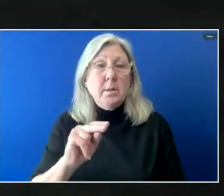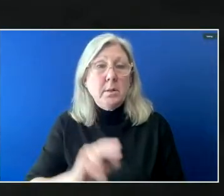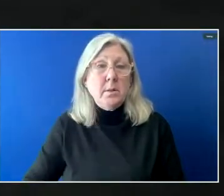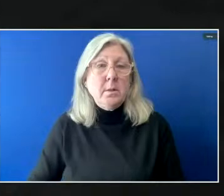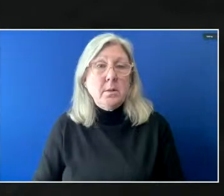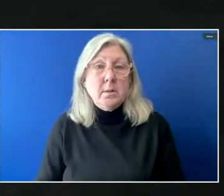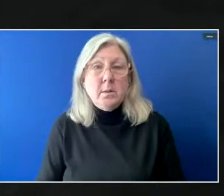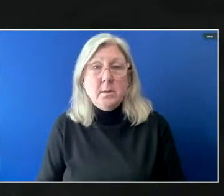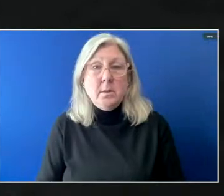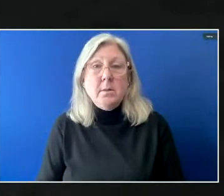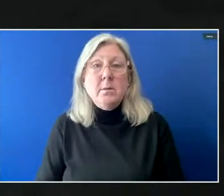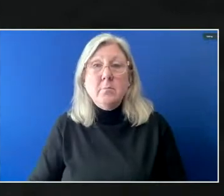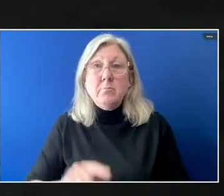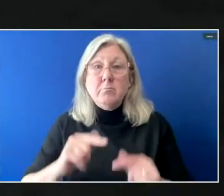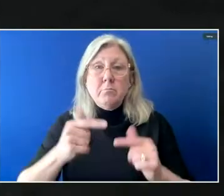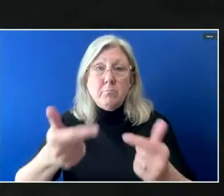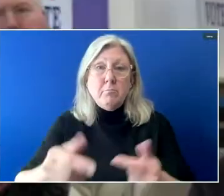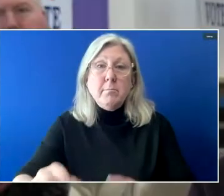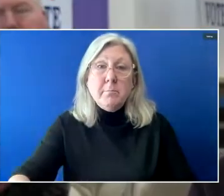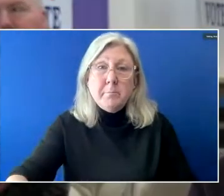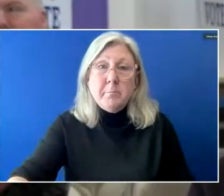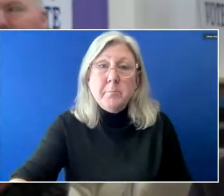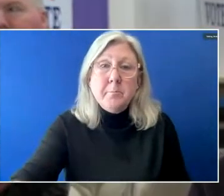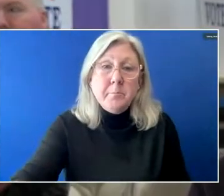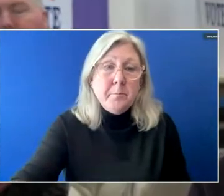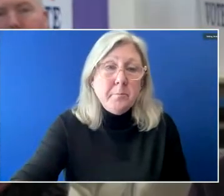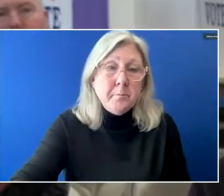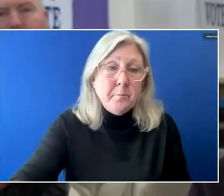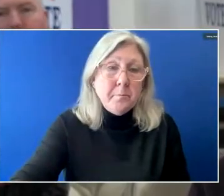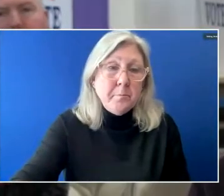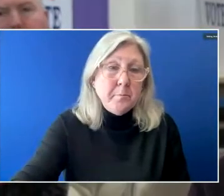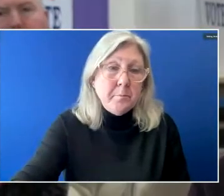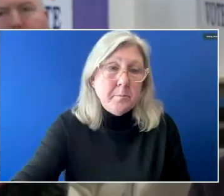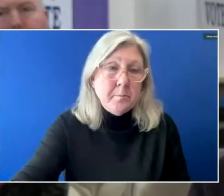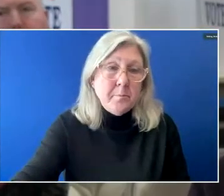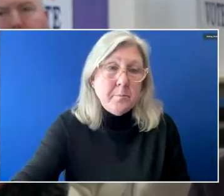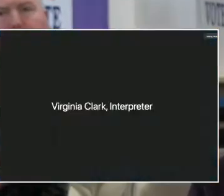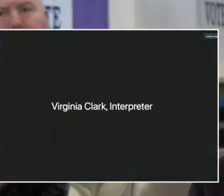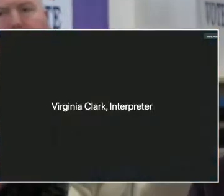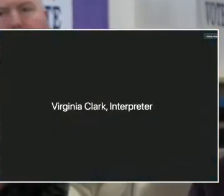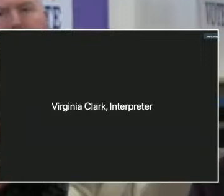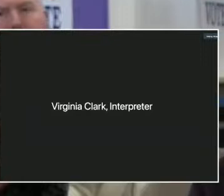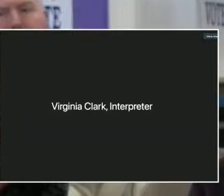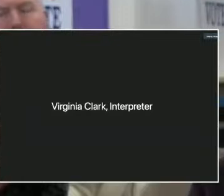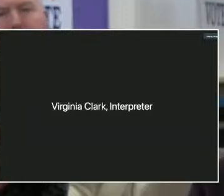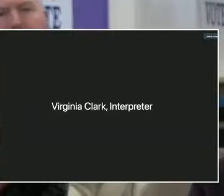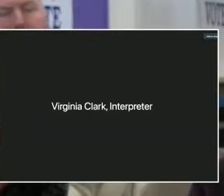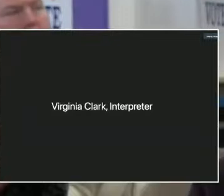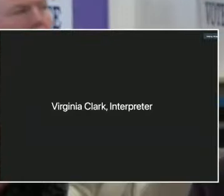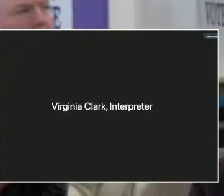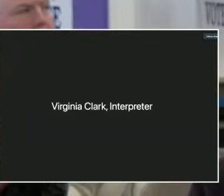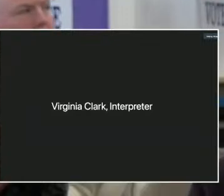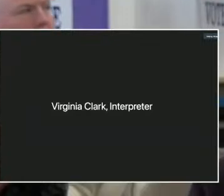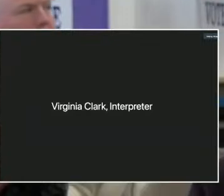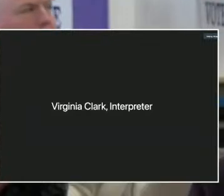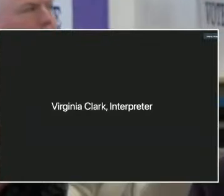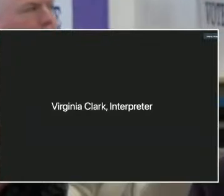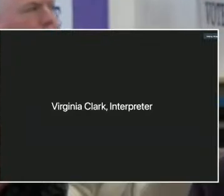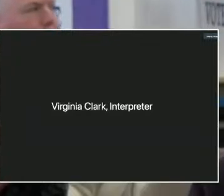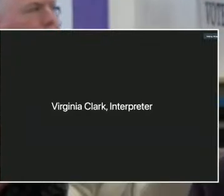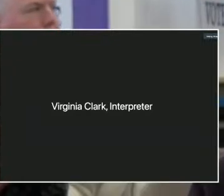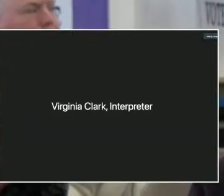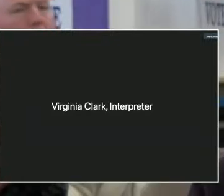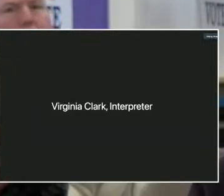Morgan thank you uh Robin Morgan District 8 I just wanted to um return attention